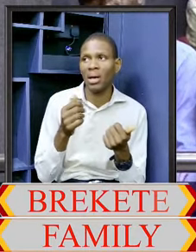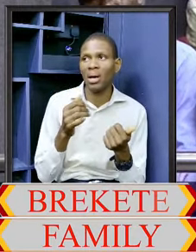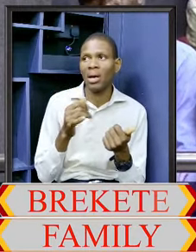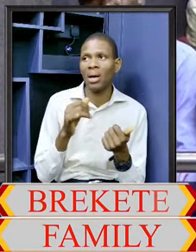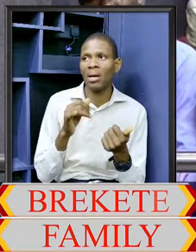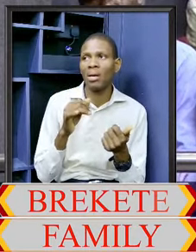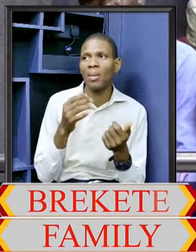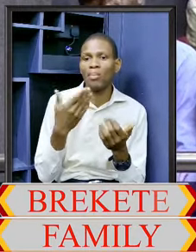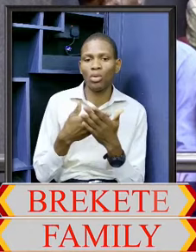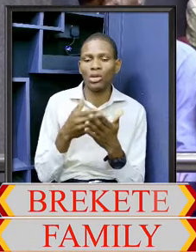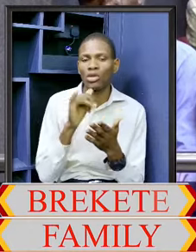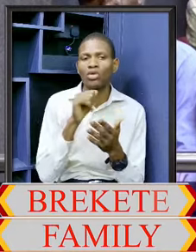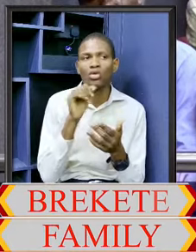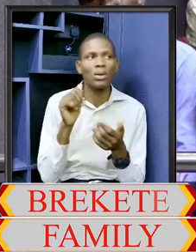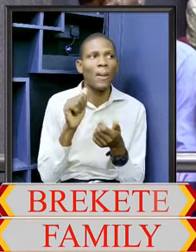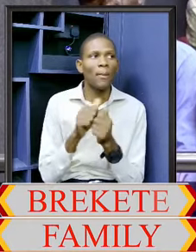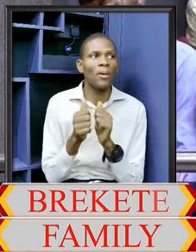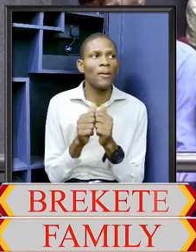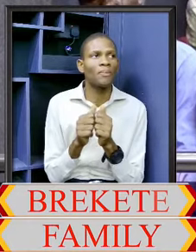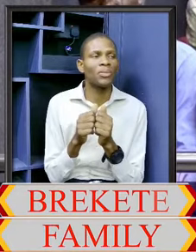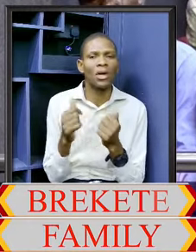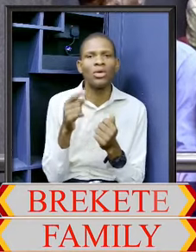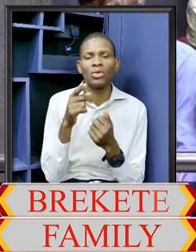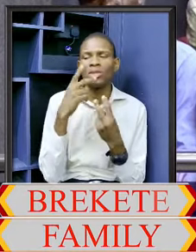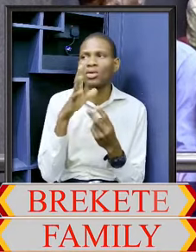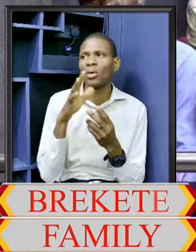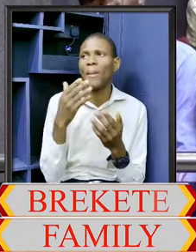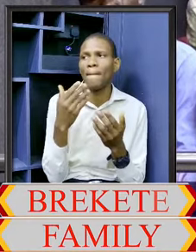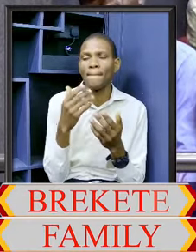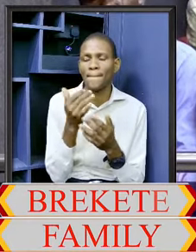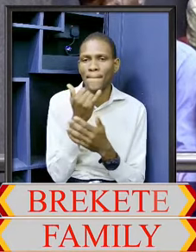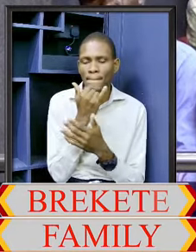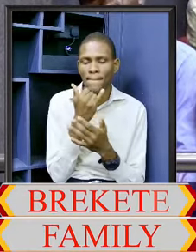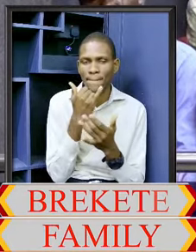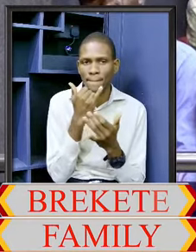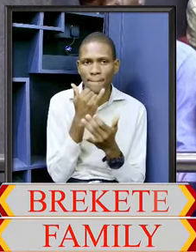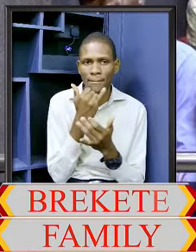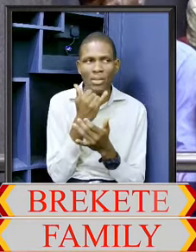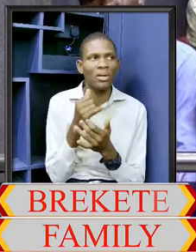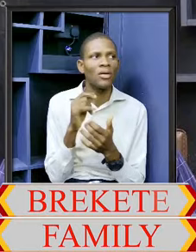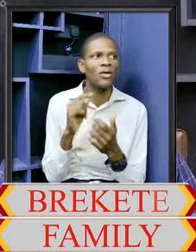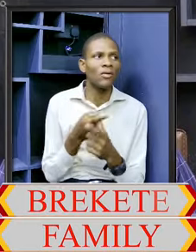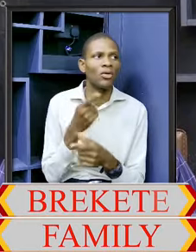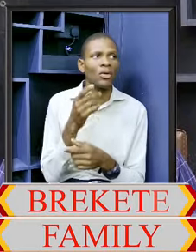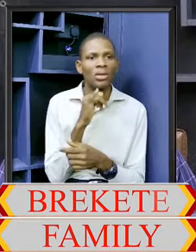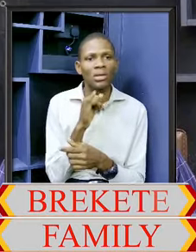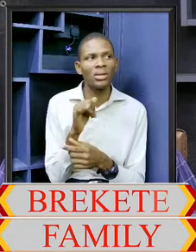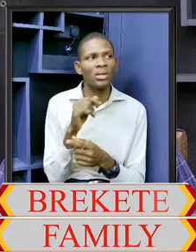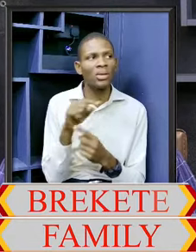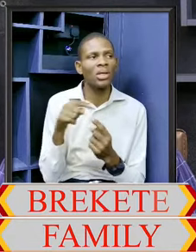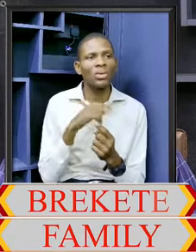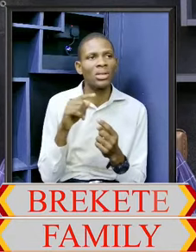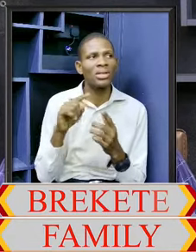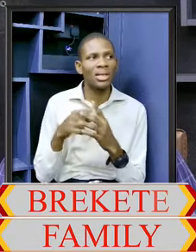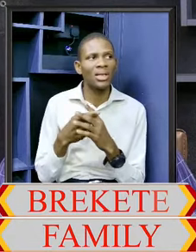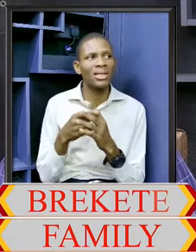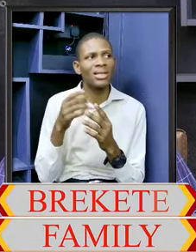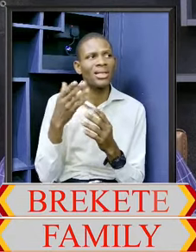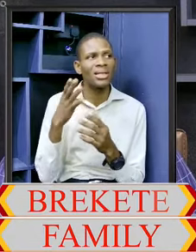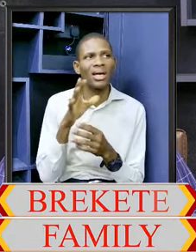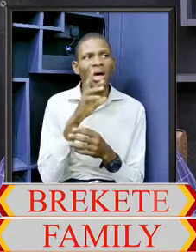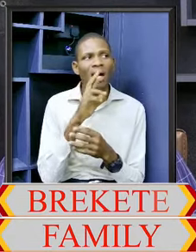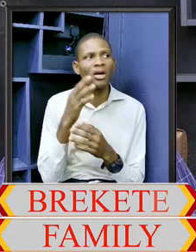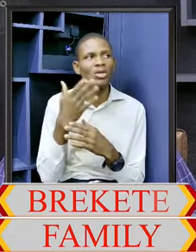money is not an issue. Now you see your mistake. First, we say, like when we started, you get